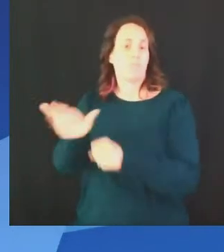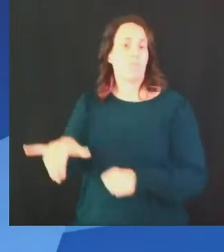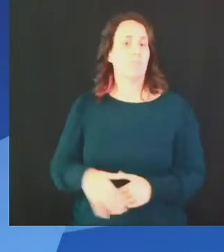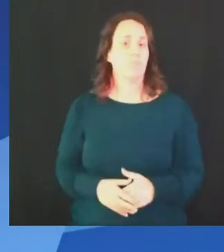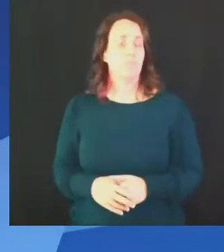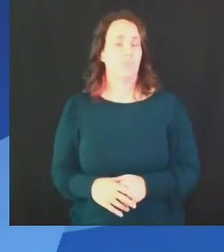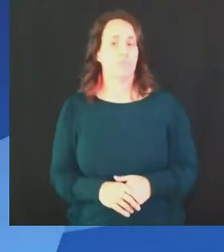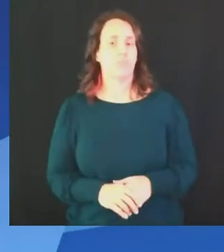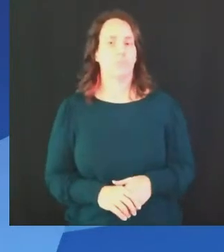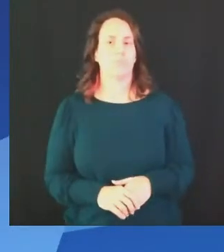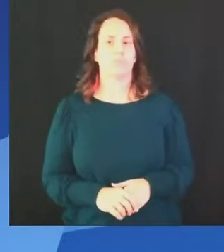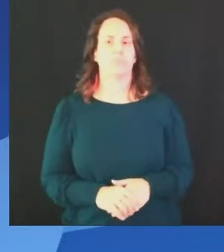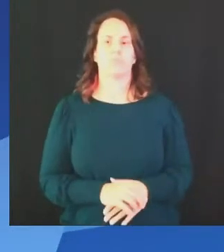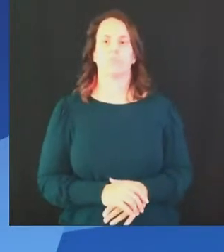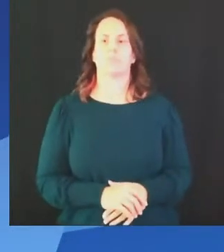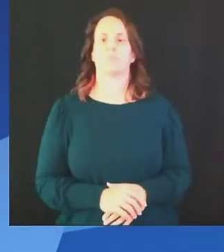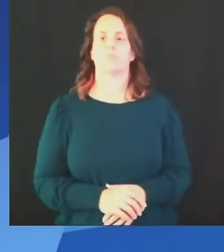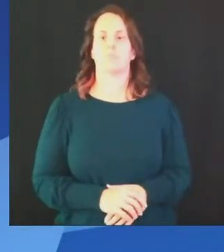Ben?